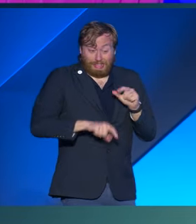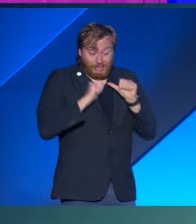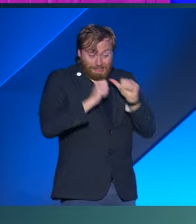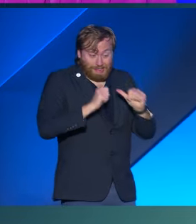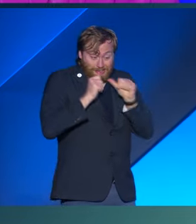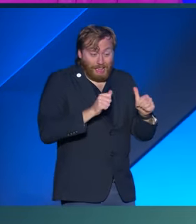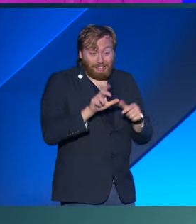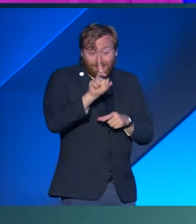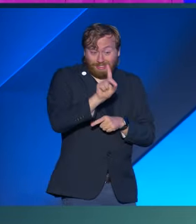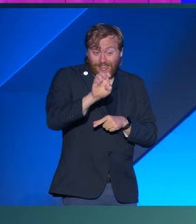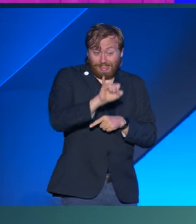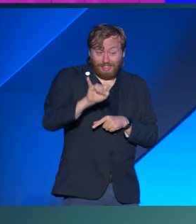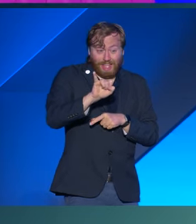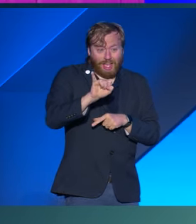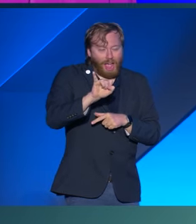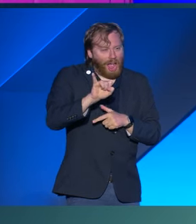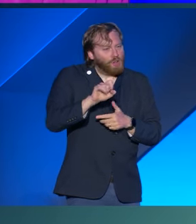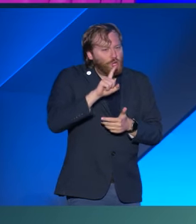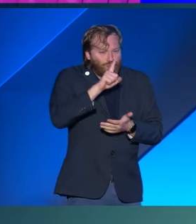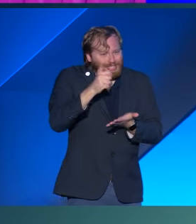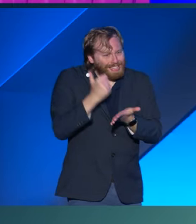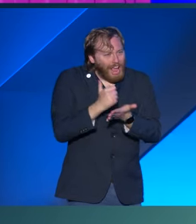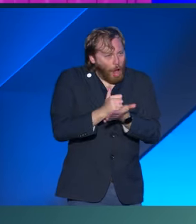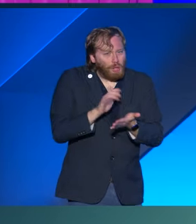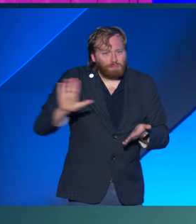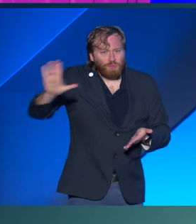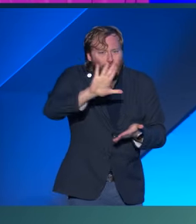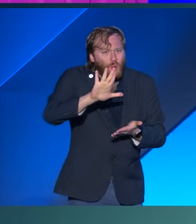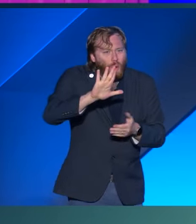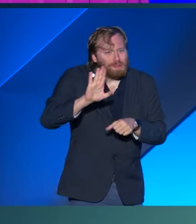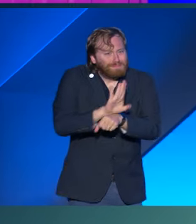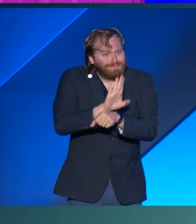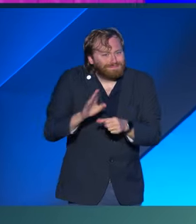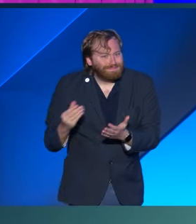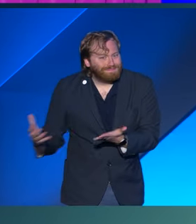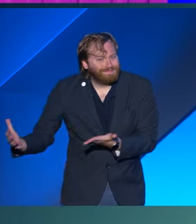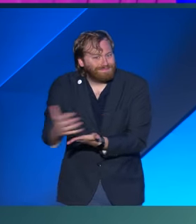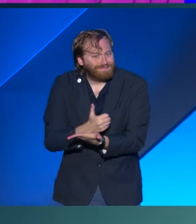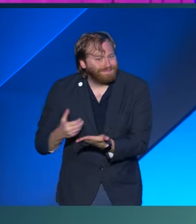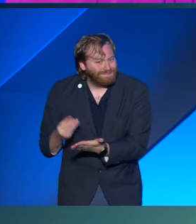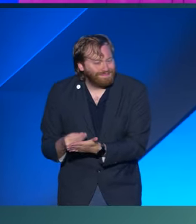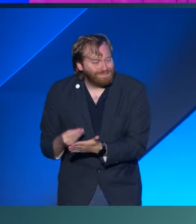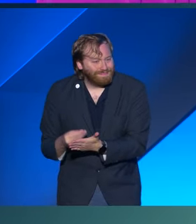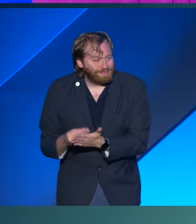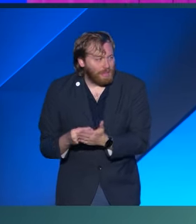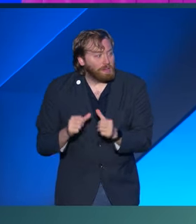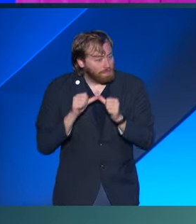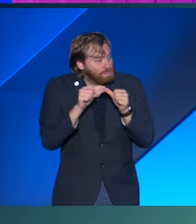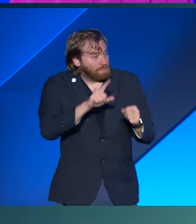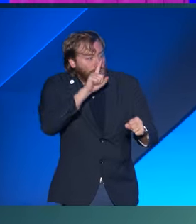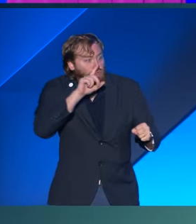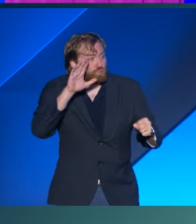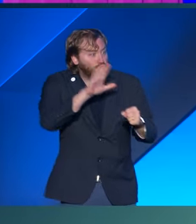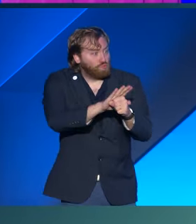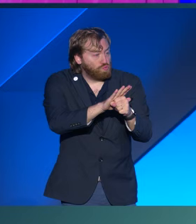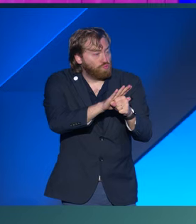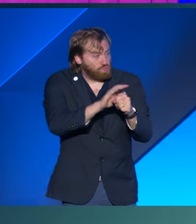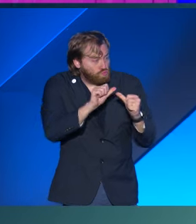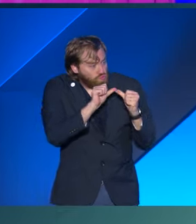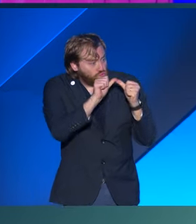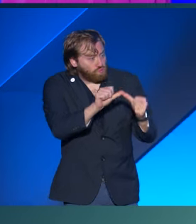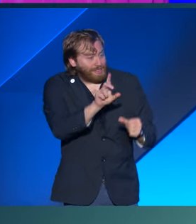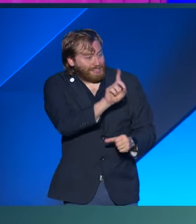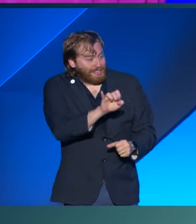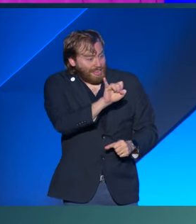and inclusion help your bottom line. Companies that stay true to their beliefs and commitments to DEI, even